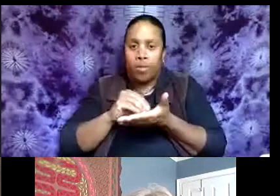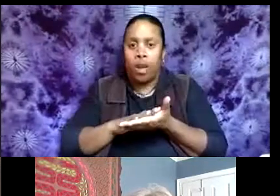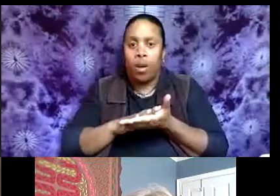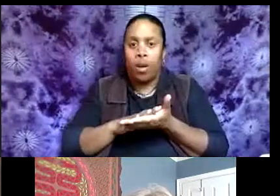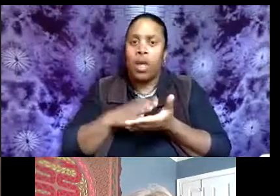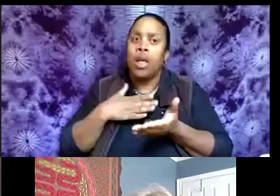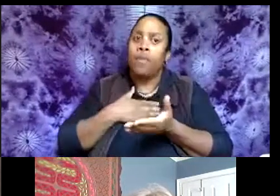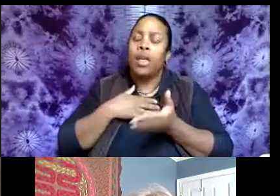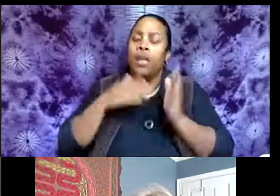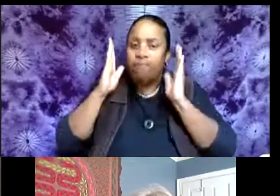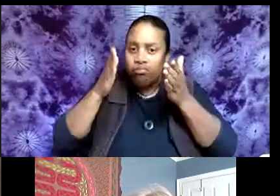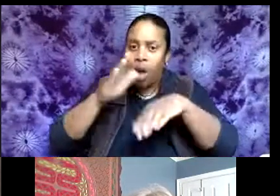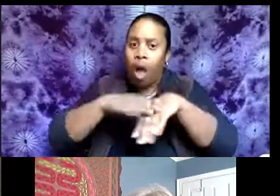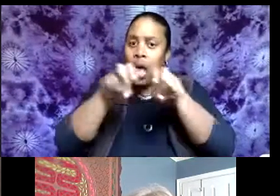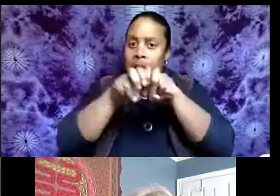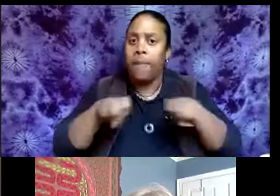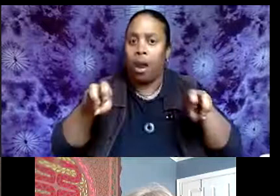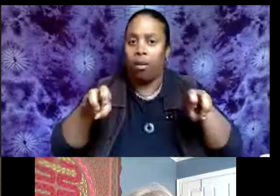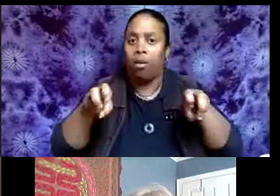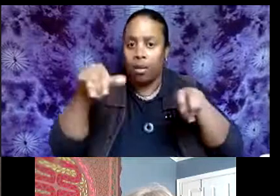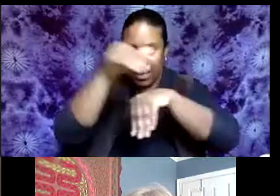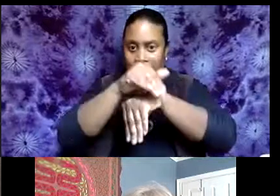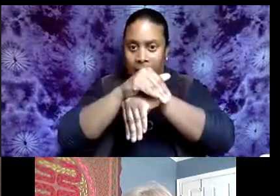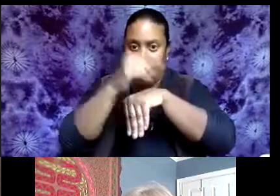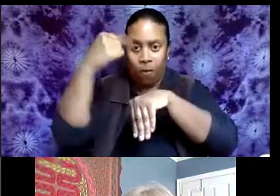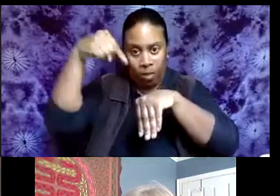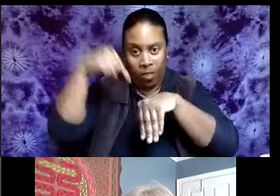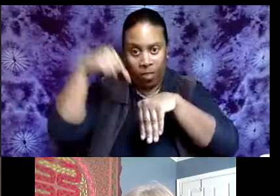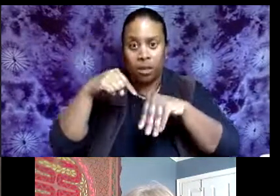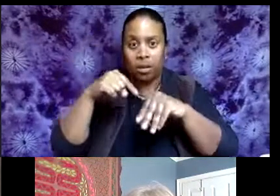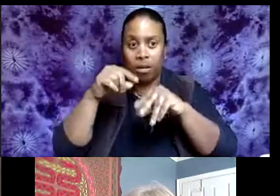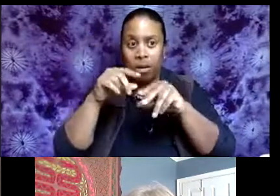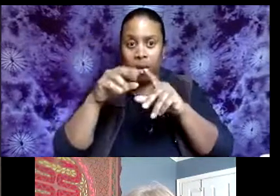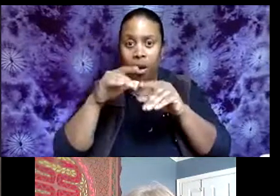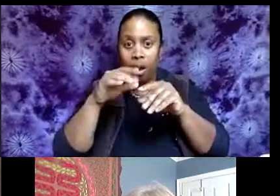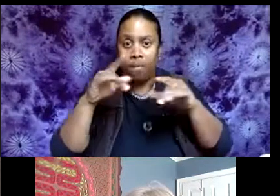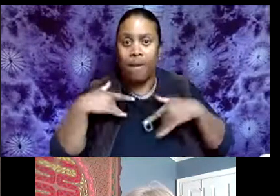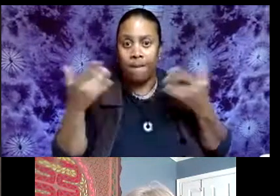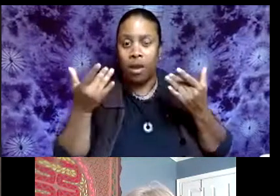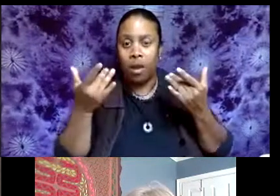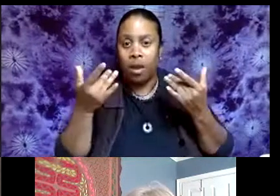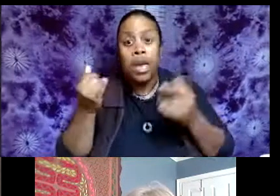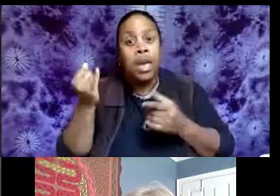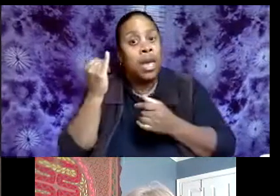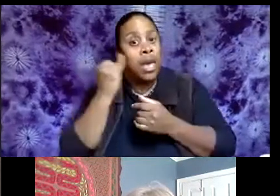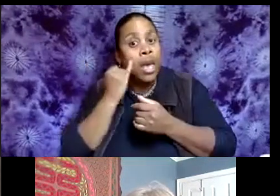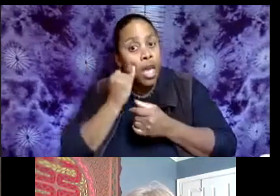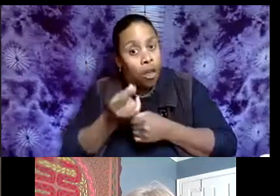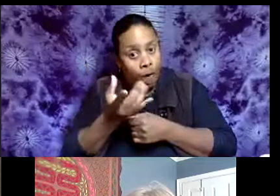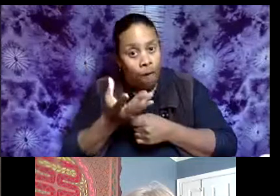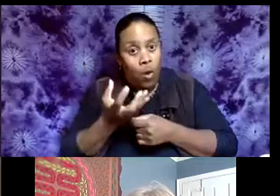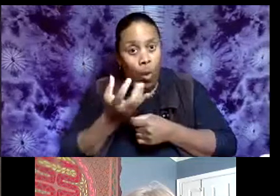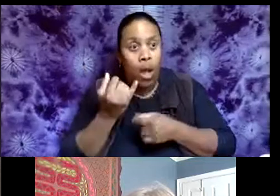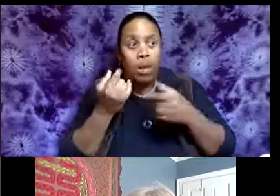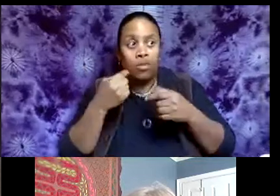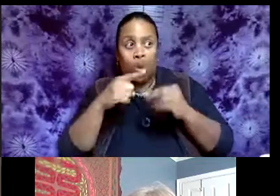the panel tonight, that's what, right, for this experience, that's what we've come for. And then if you want, when we're done answering someone's question,